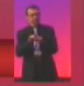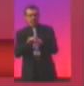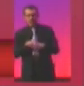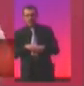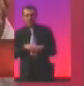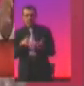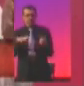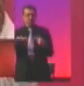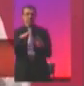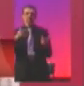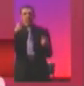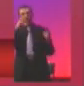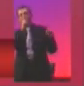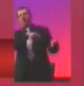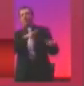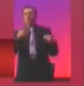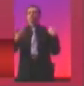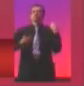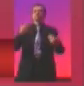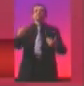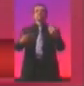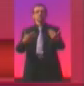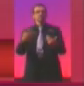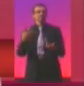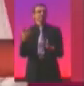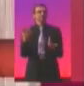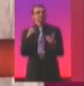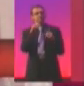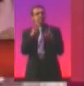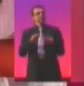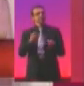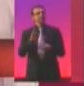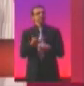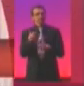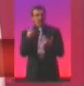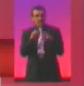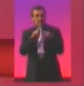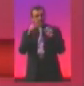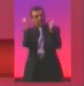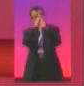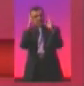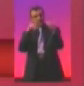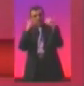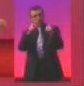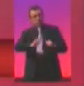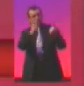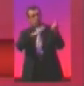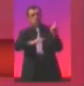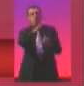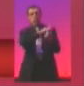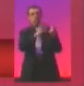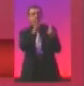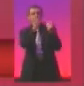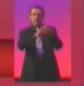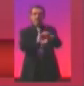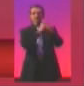circumstances, business as usual just won't do. If we are to advance towards our vision of the good society, the greener,